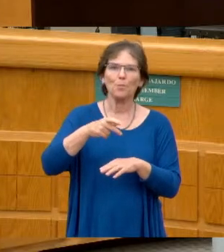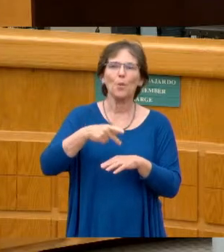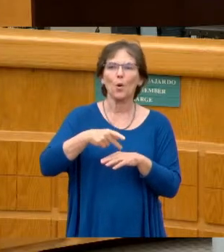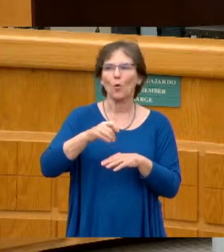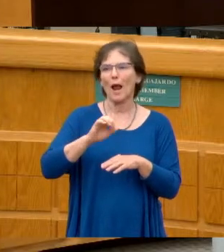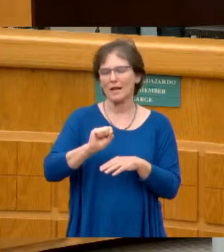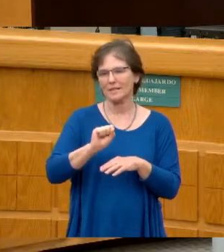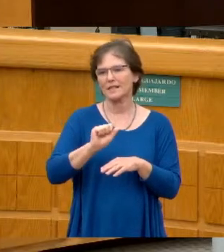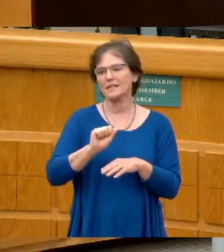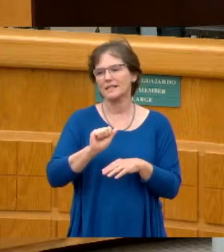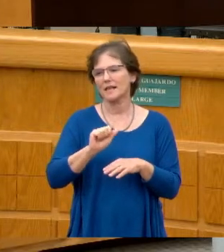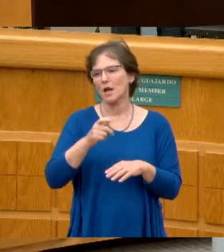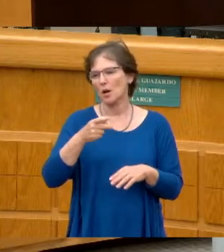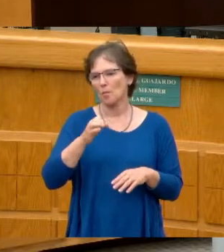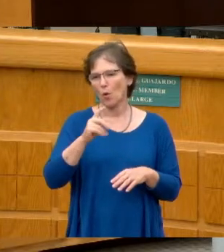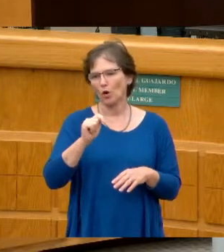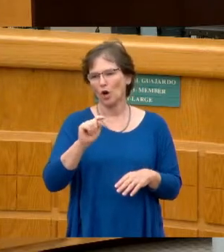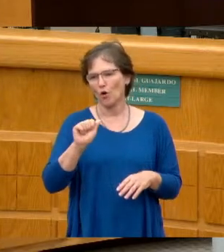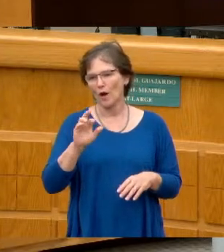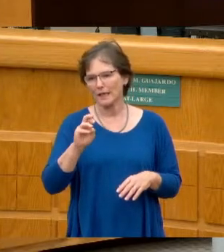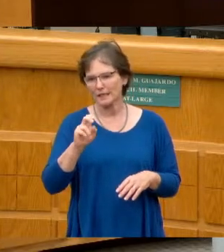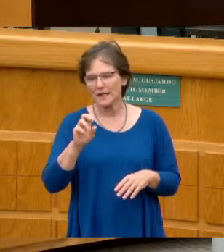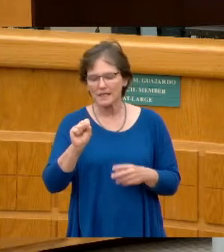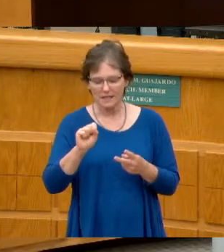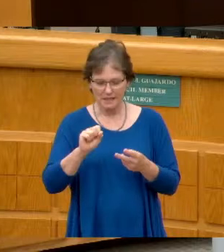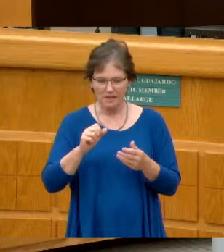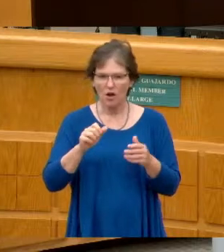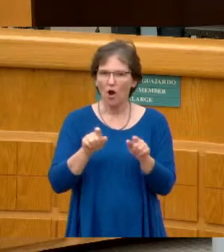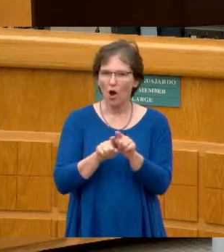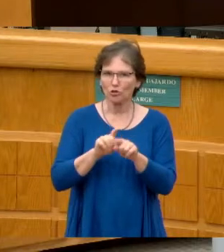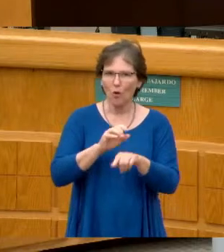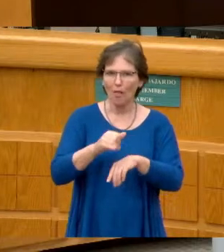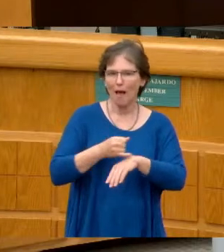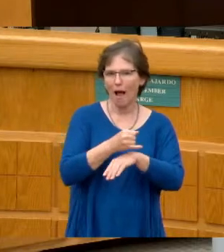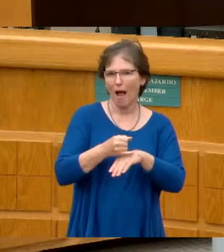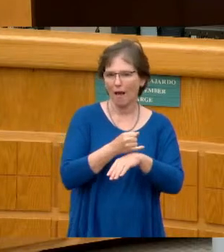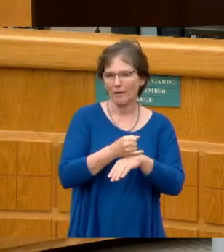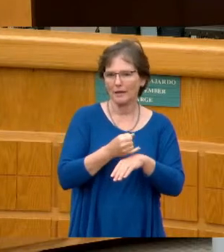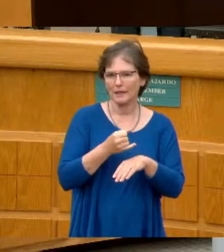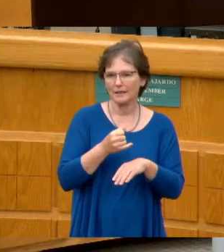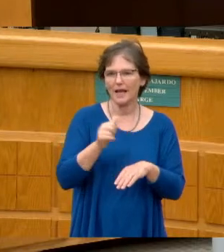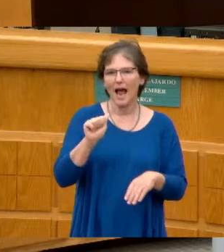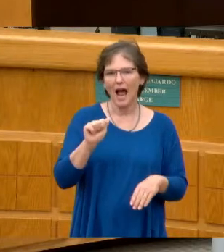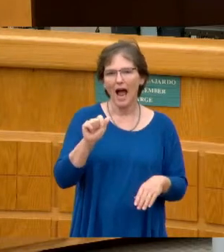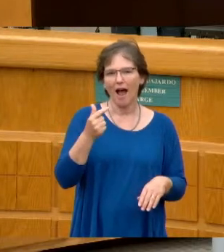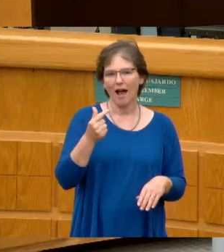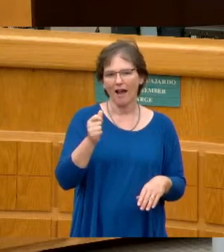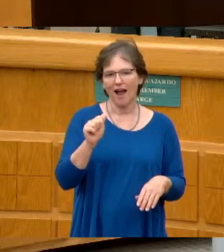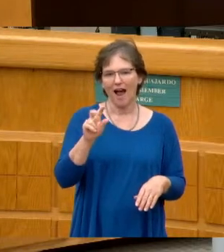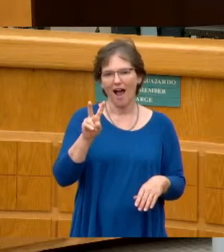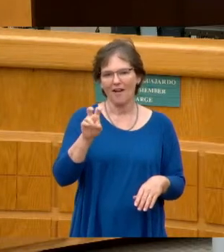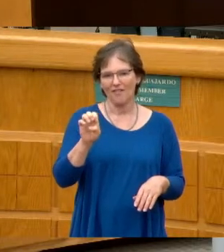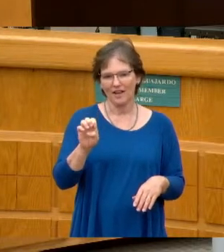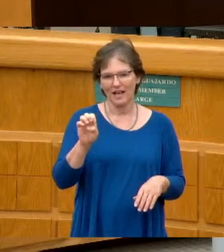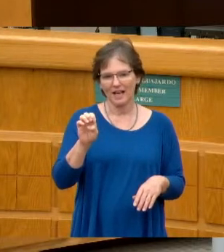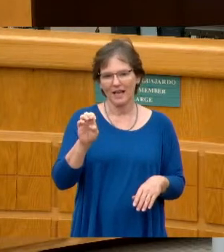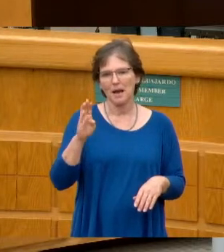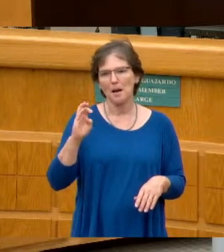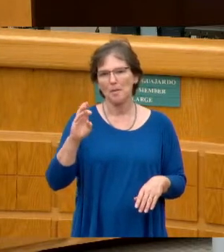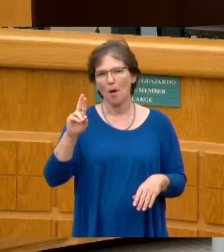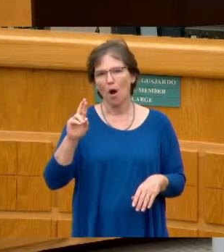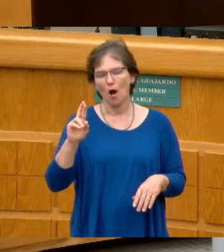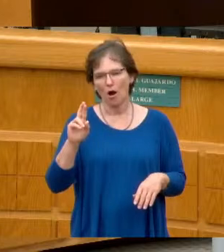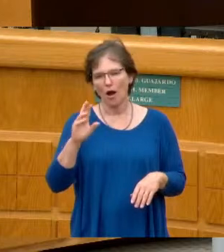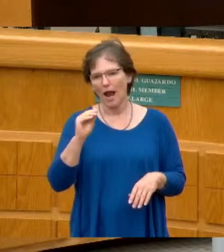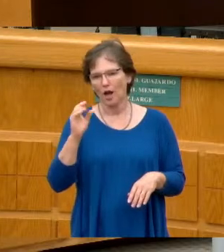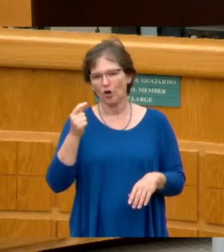La Escondida on Agnes, Whataburger at 1069, number 1069 on South Padre Island